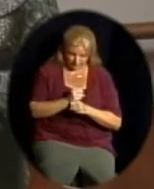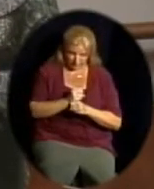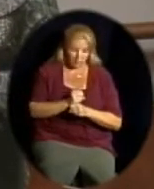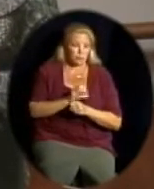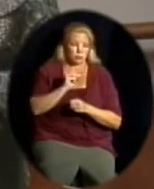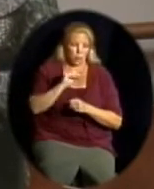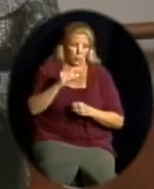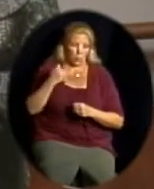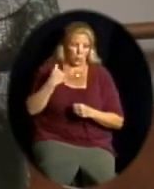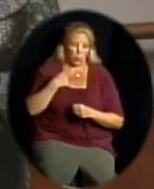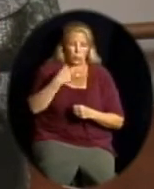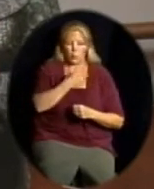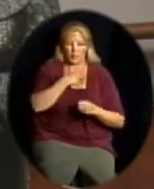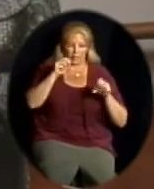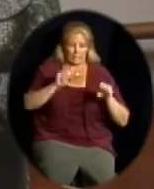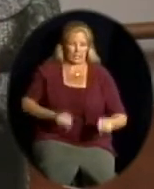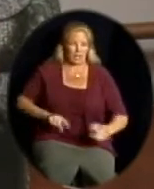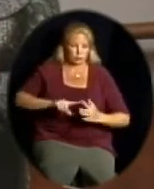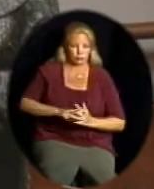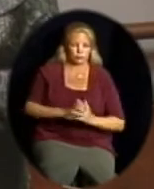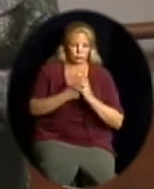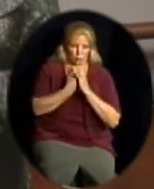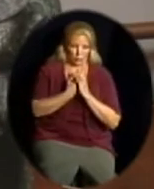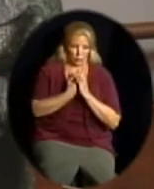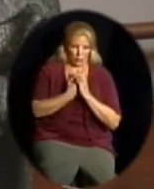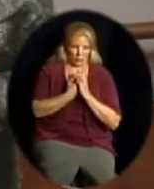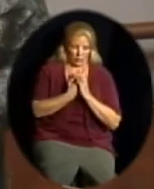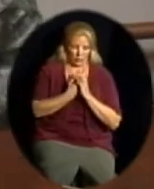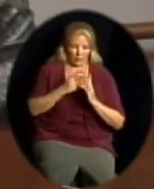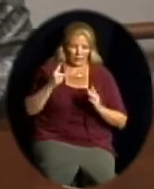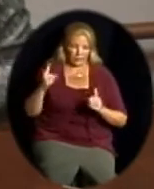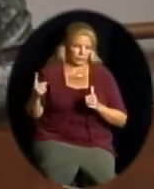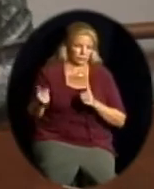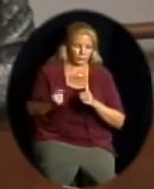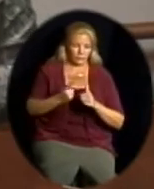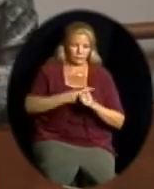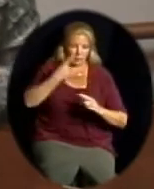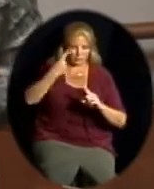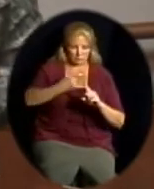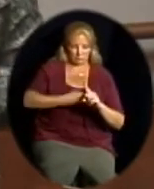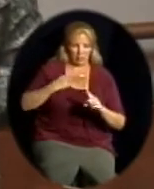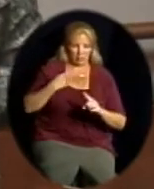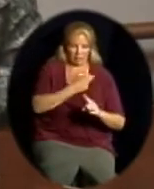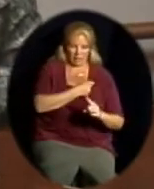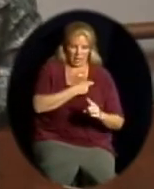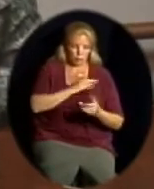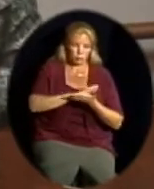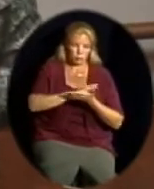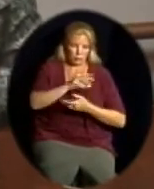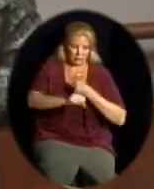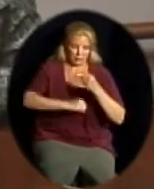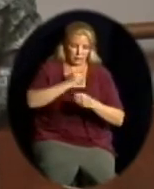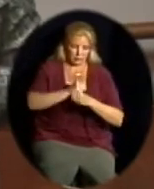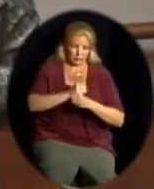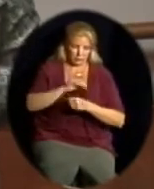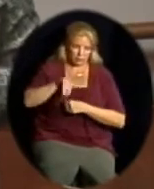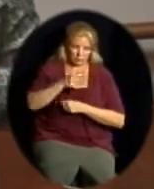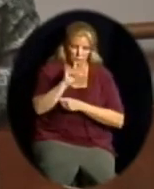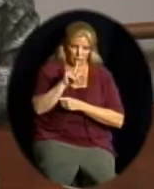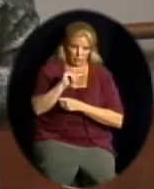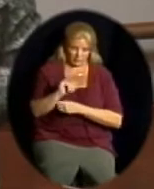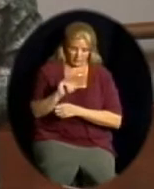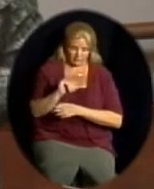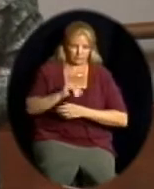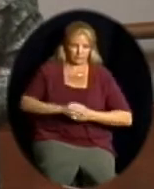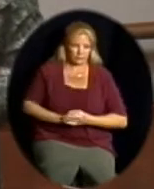which is always July. And this is our organizational meeting tonight, and so we'll proceed. We'll begin the meeting with our election of the